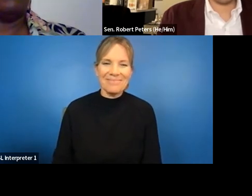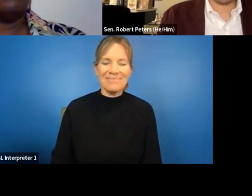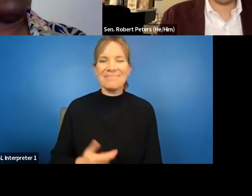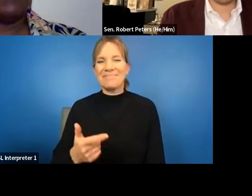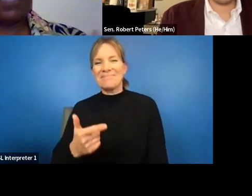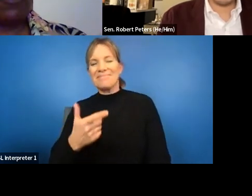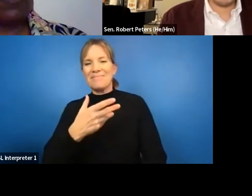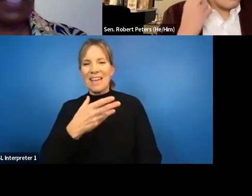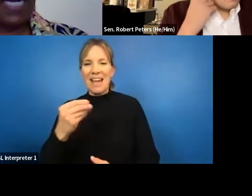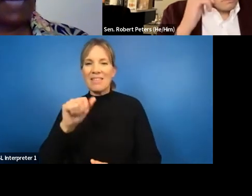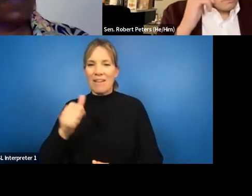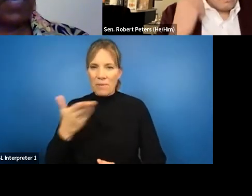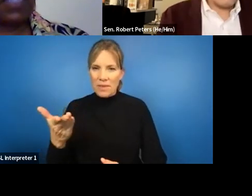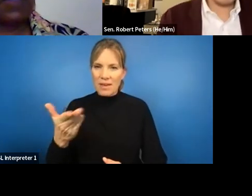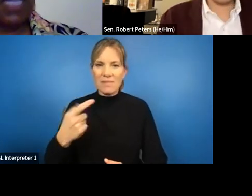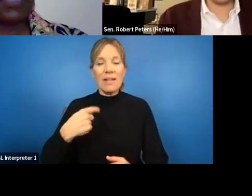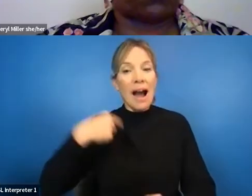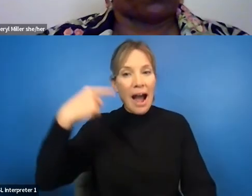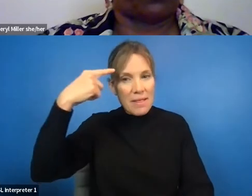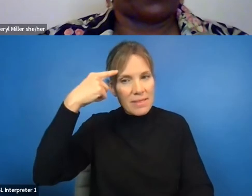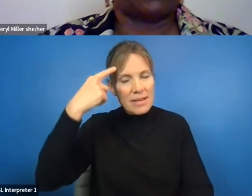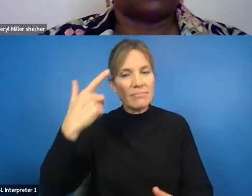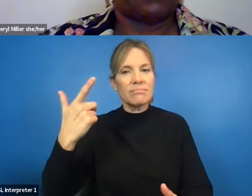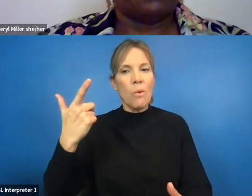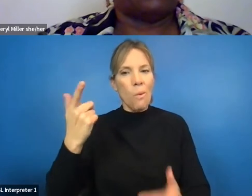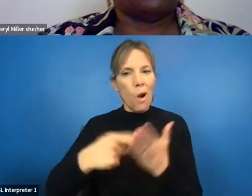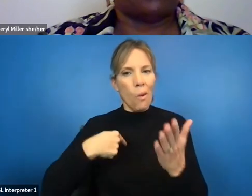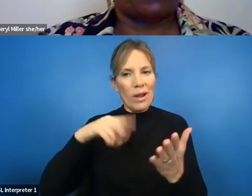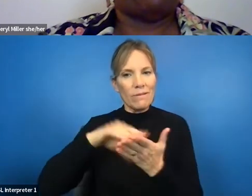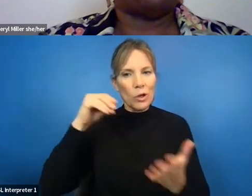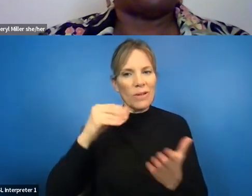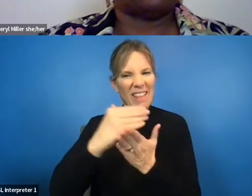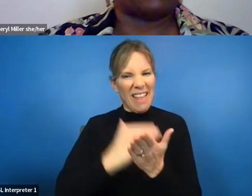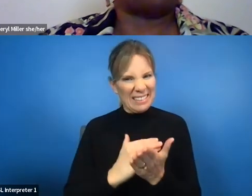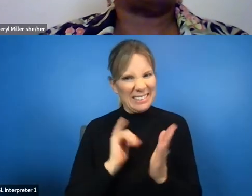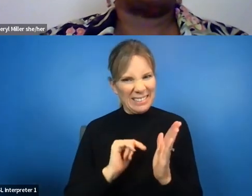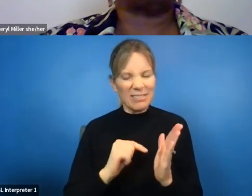And the other thing that I think lessons learned is